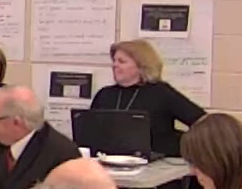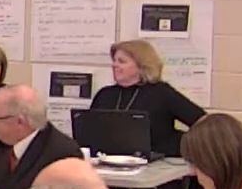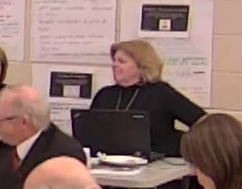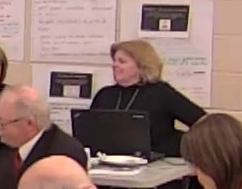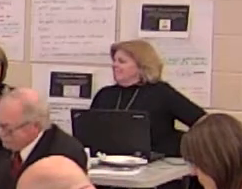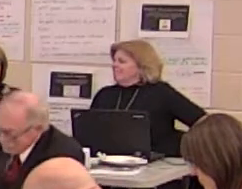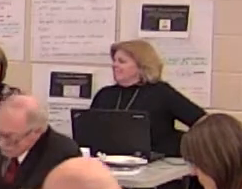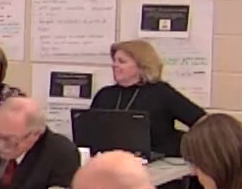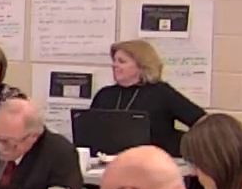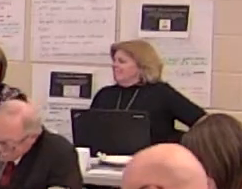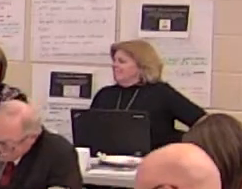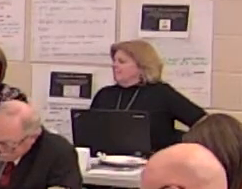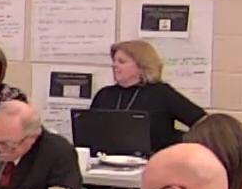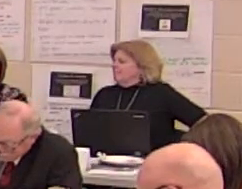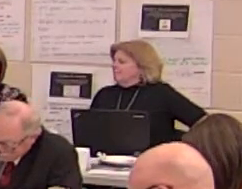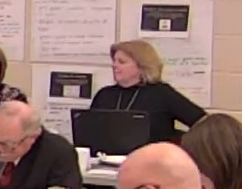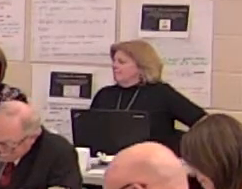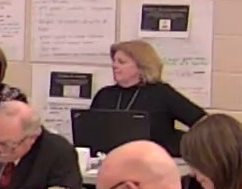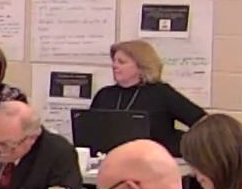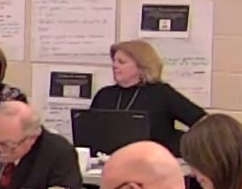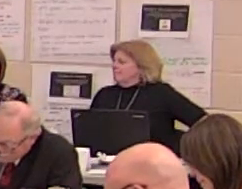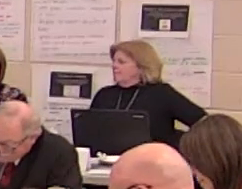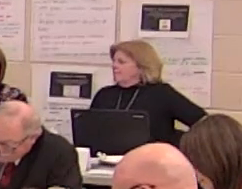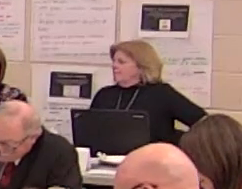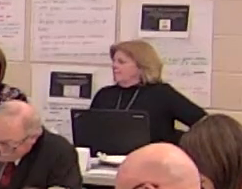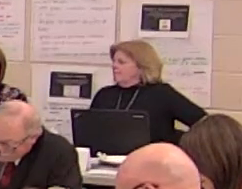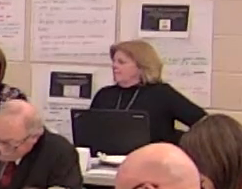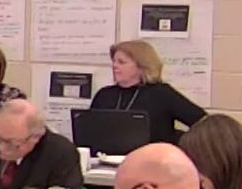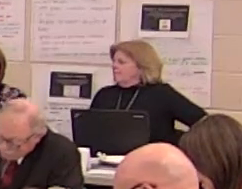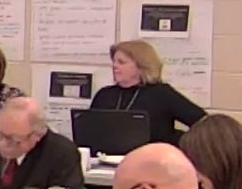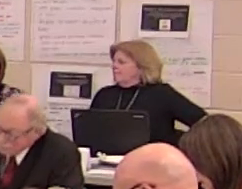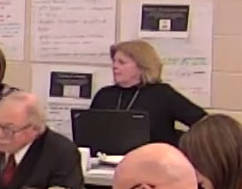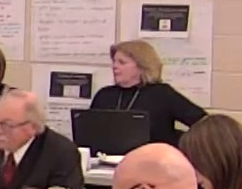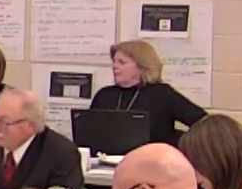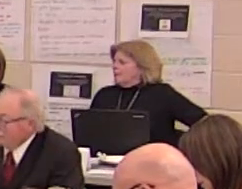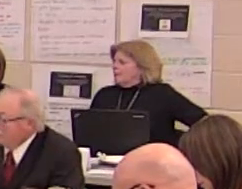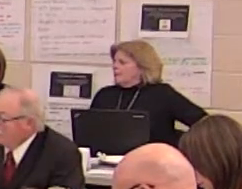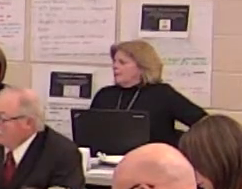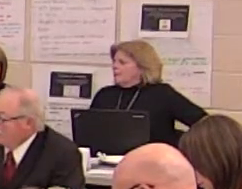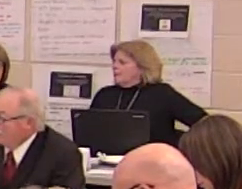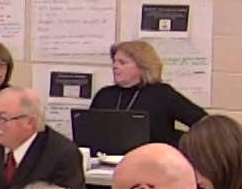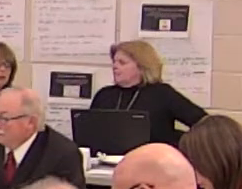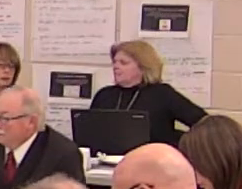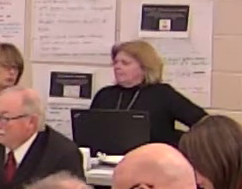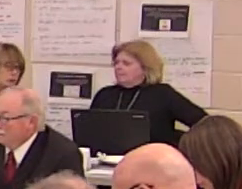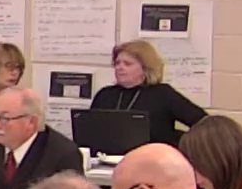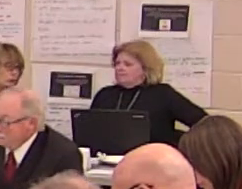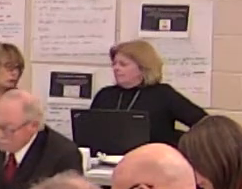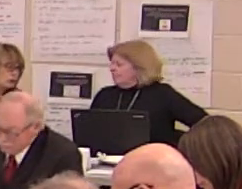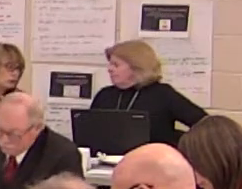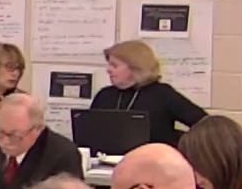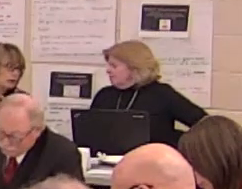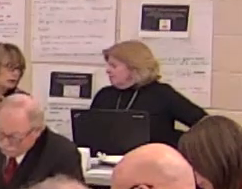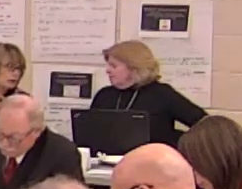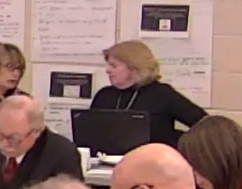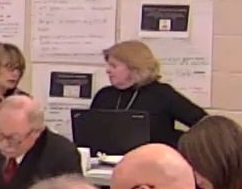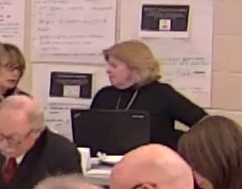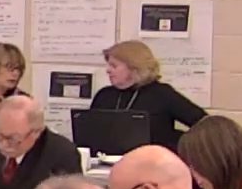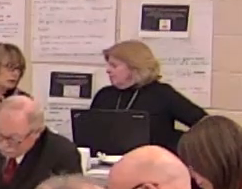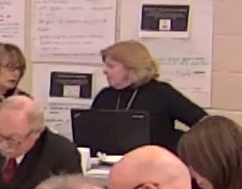Can we proceed with a short address? Trustee George.